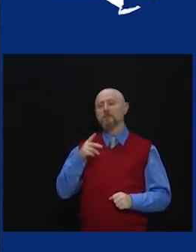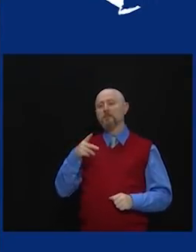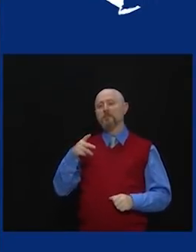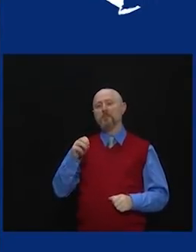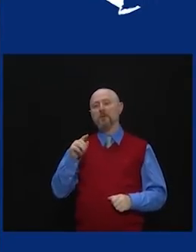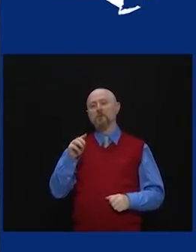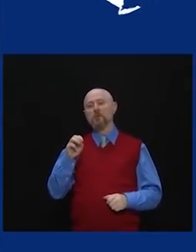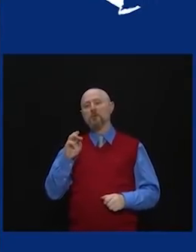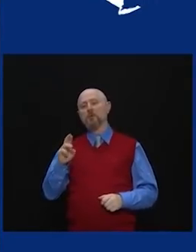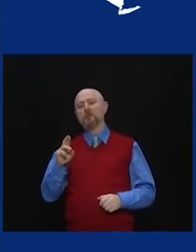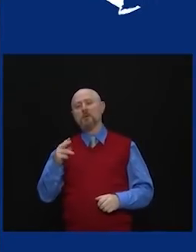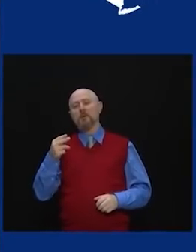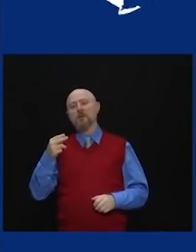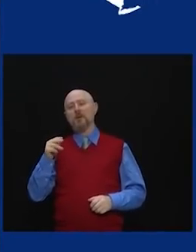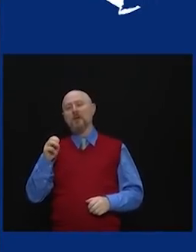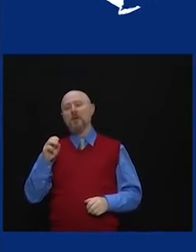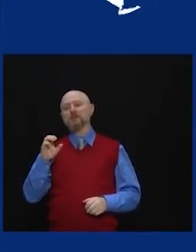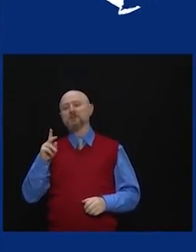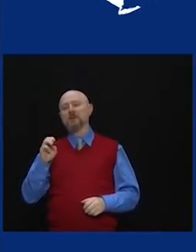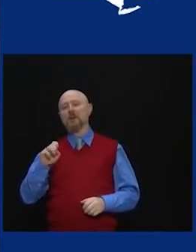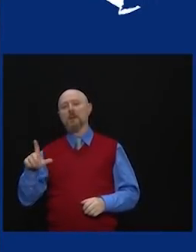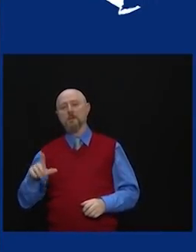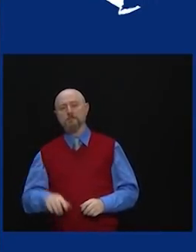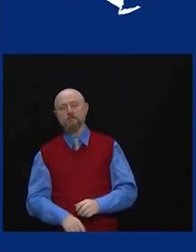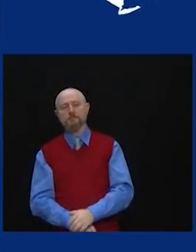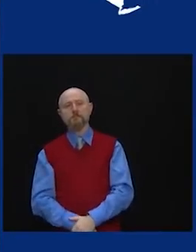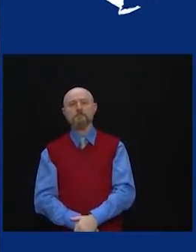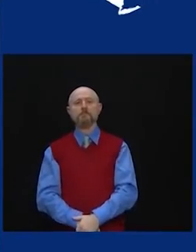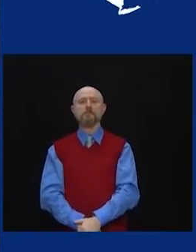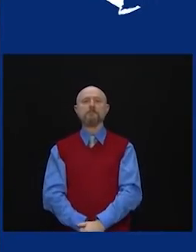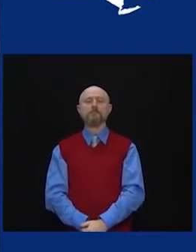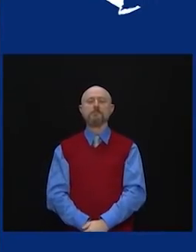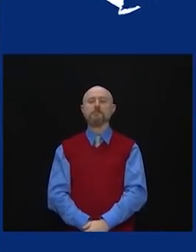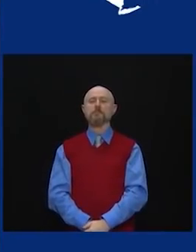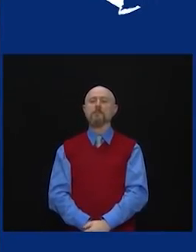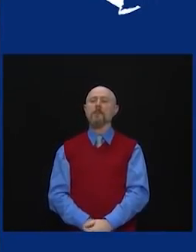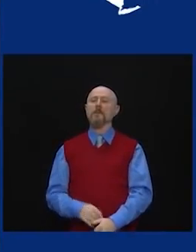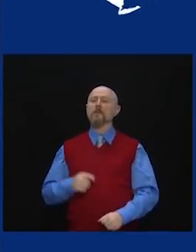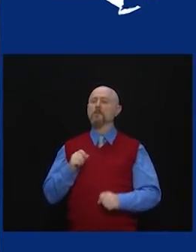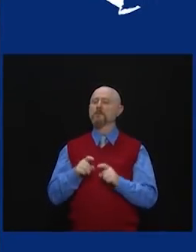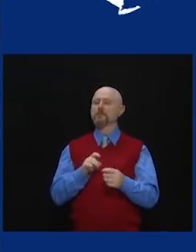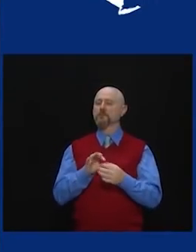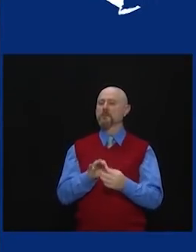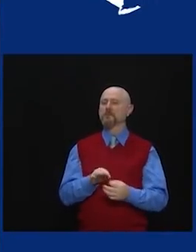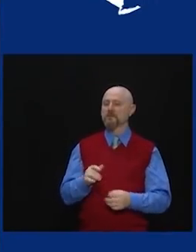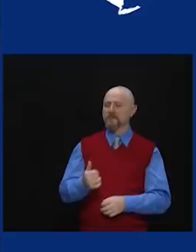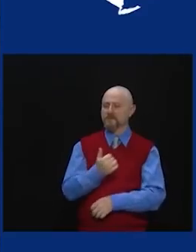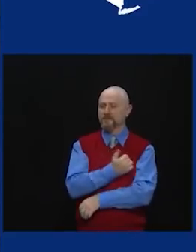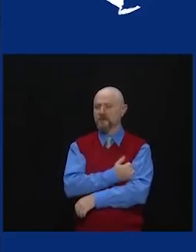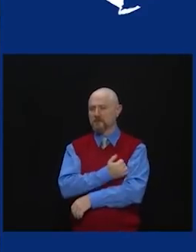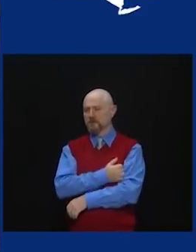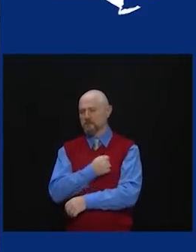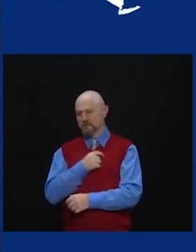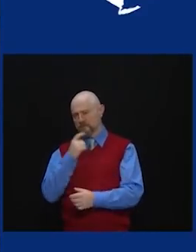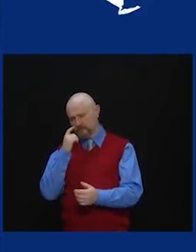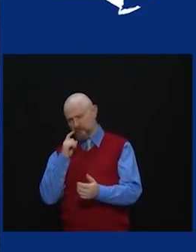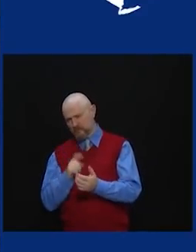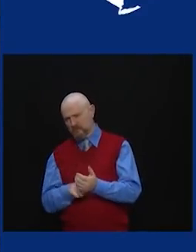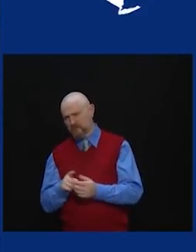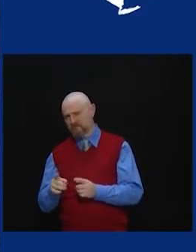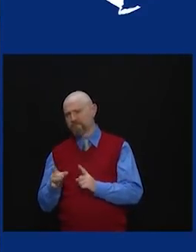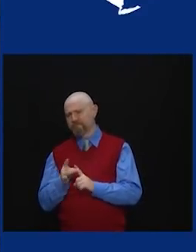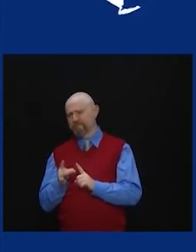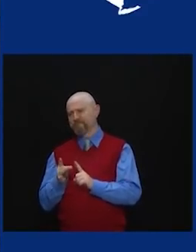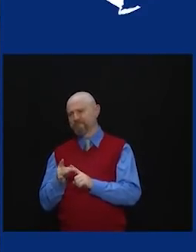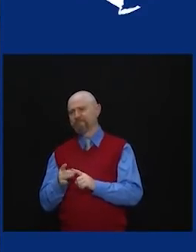Hey, Governor, a couple of questions about vaccines. We see the cases go up, the vaccination rate is going